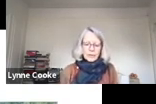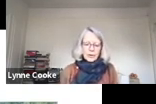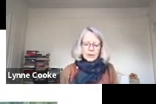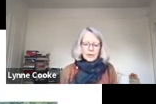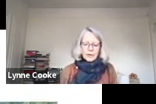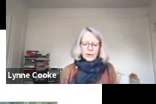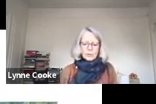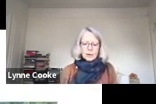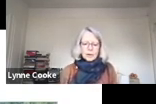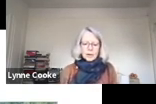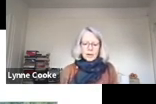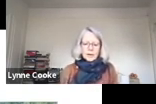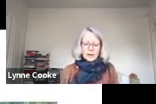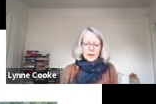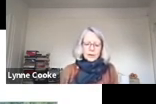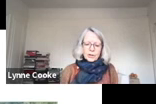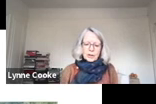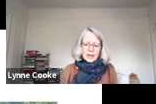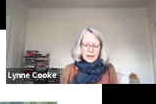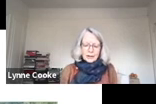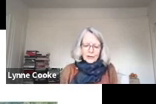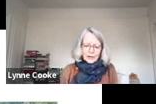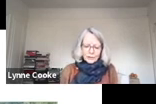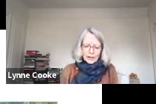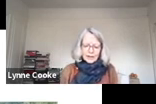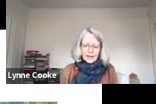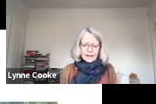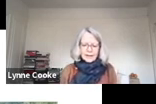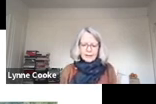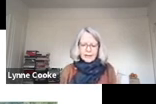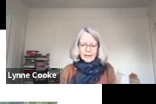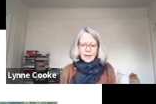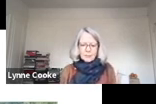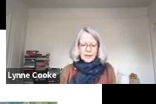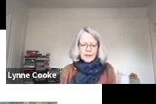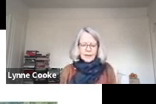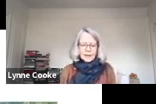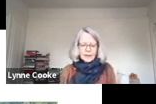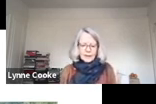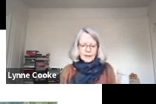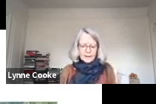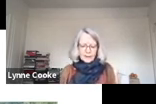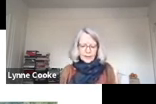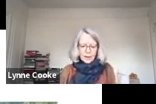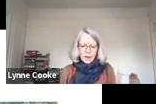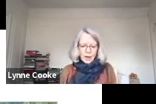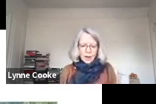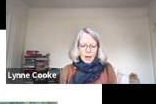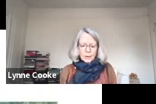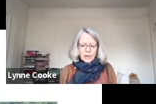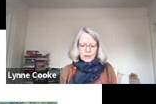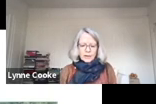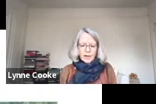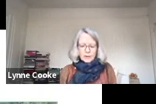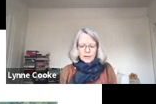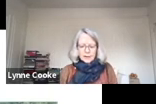Tiger was only the third work Hirshfield had recognized after taking up painting in 1937